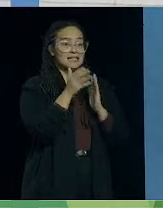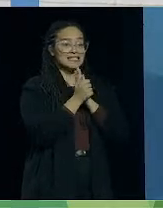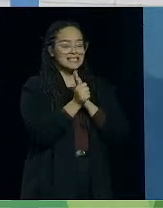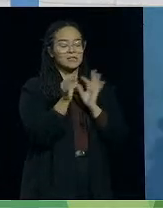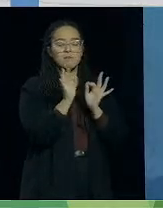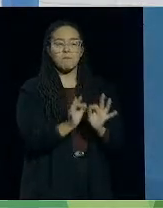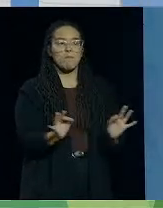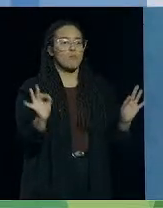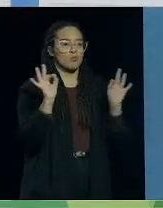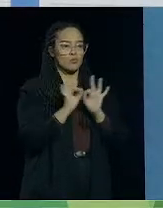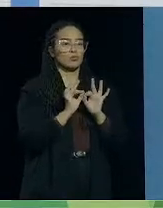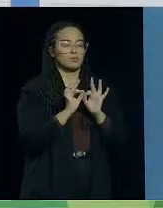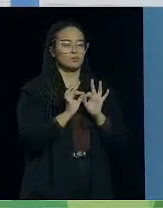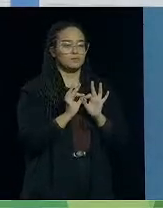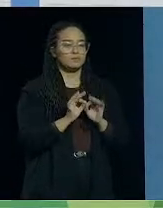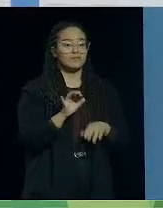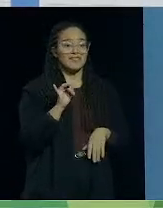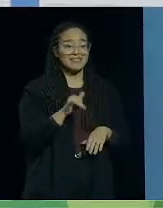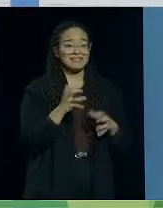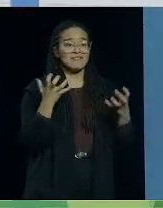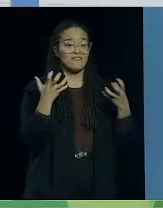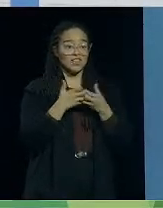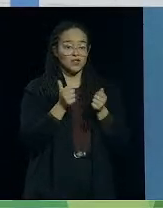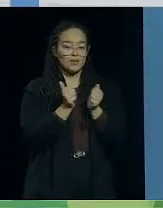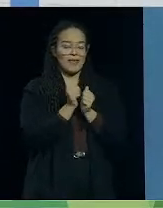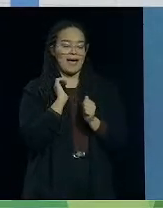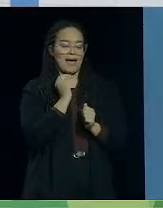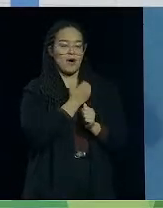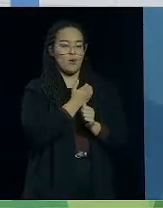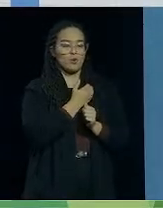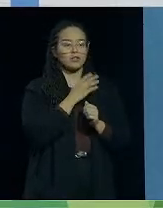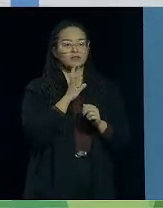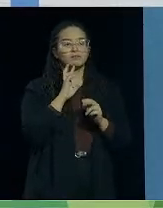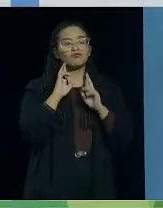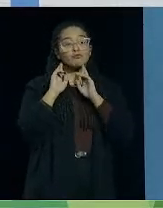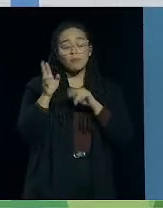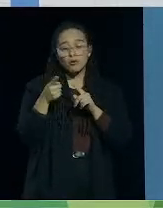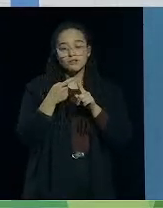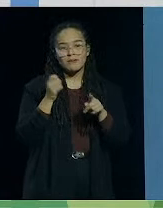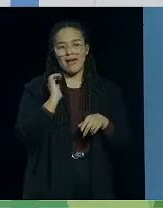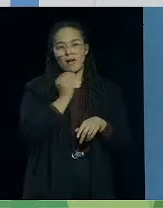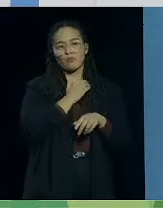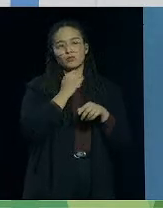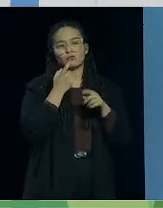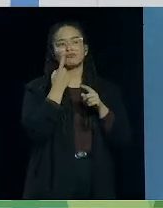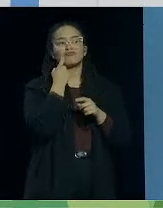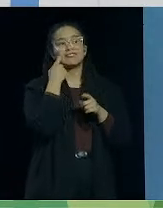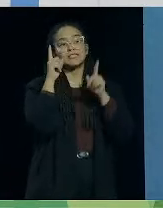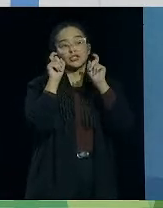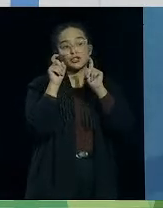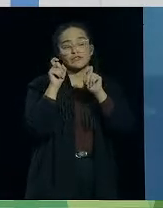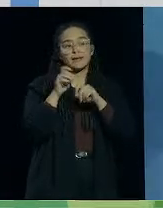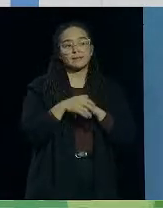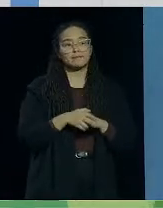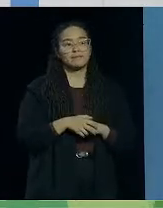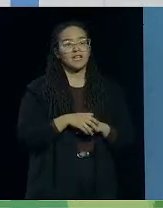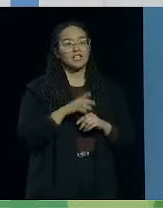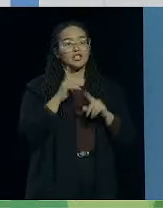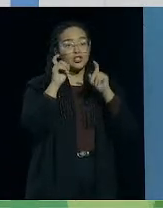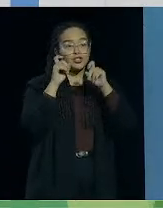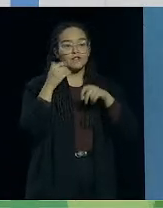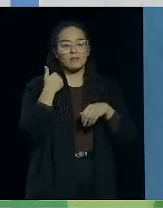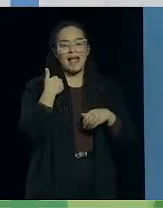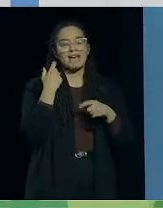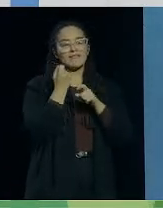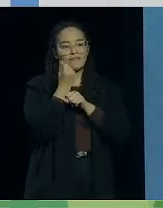crucial. This fits, by the way, with our findings in the latest Bosch Tech Compass, the survey we will